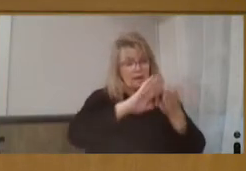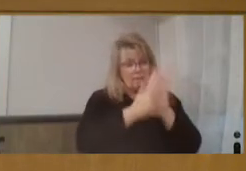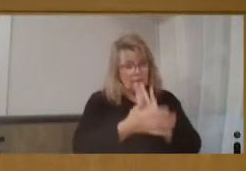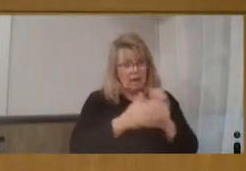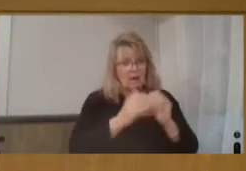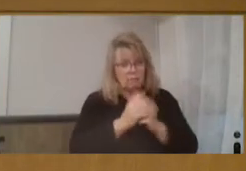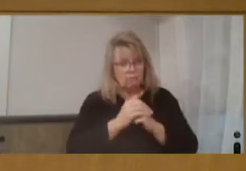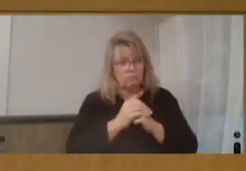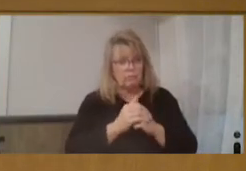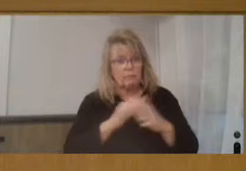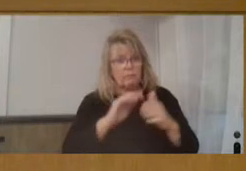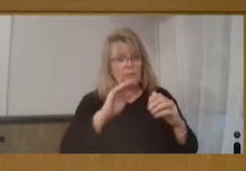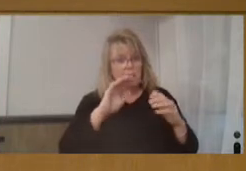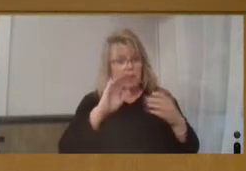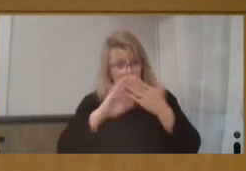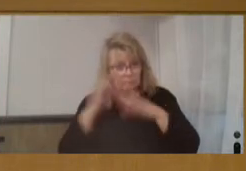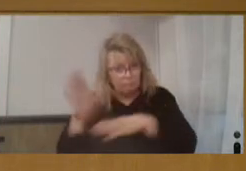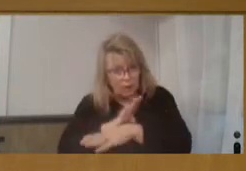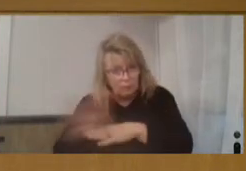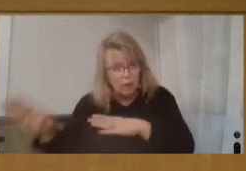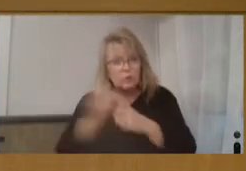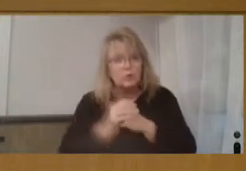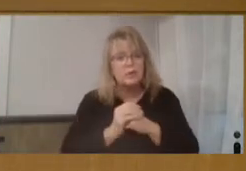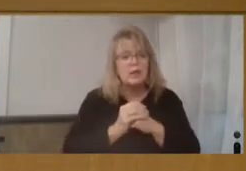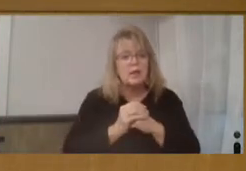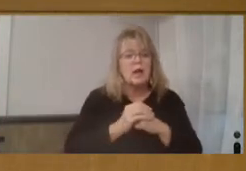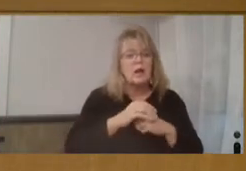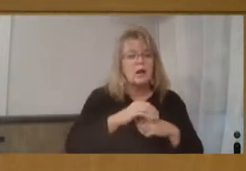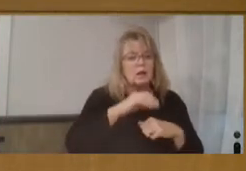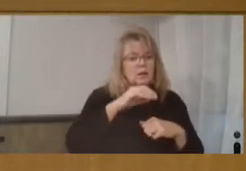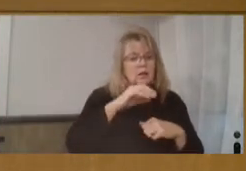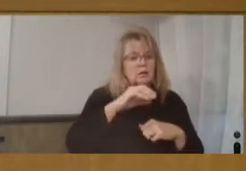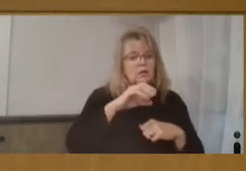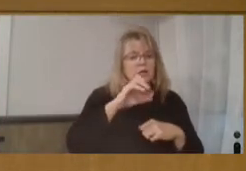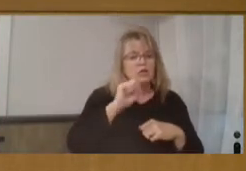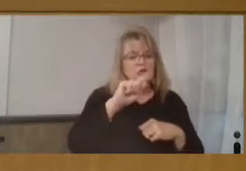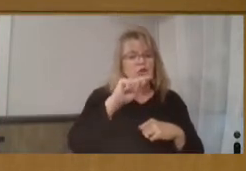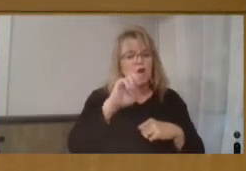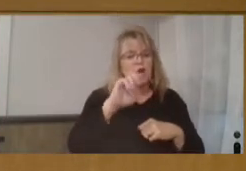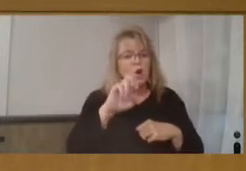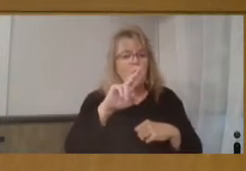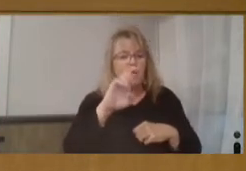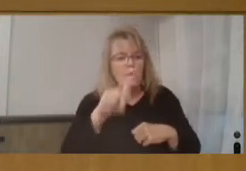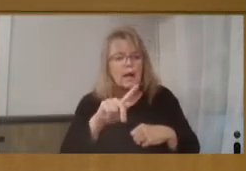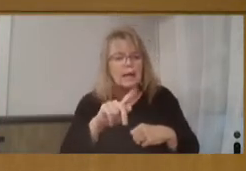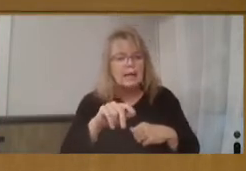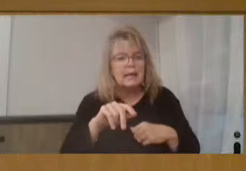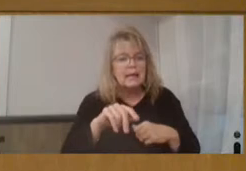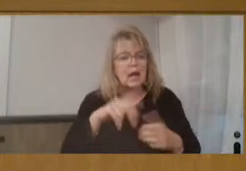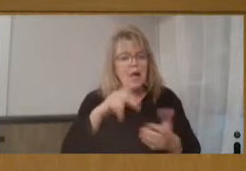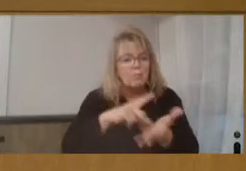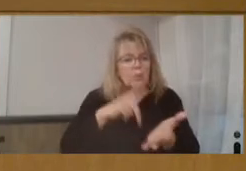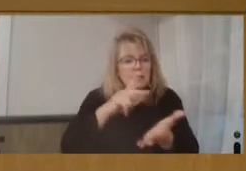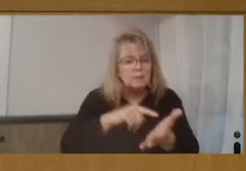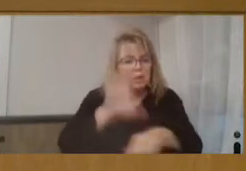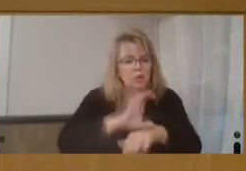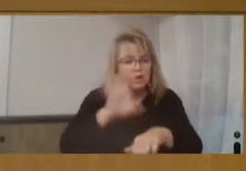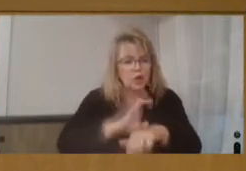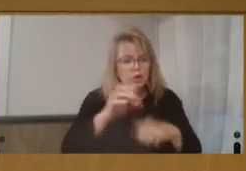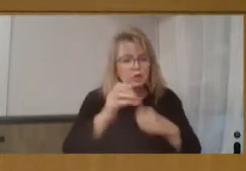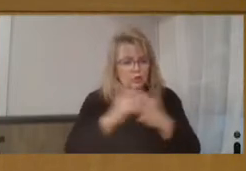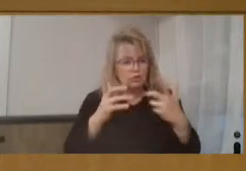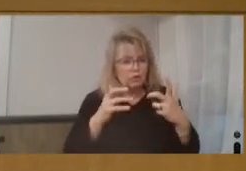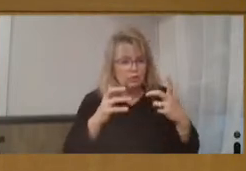and turning Old Still Creek Presbyterian Church into a logistics center that would eventually host 6 to 7 large warehouses in